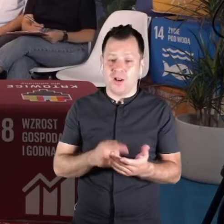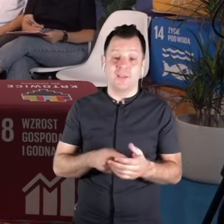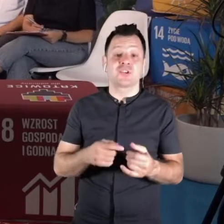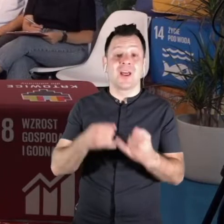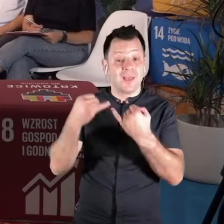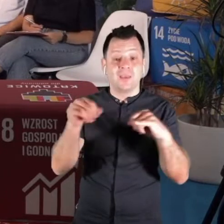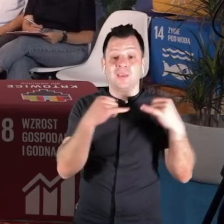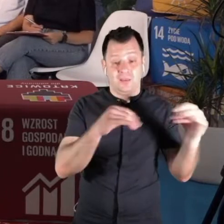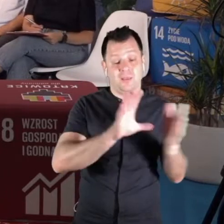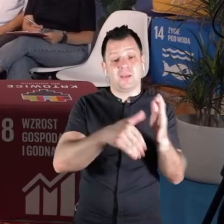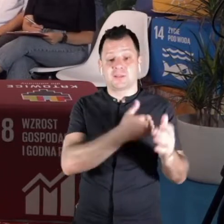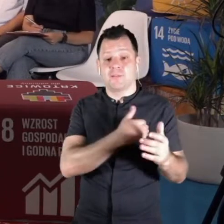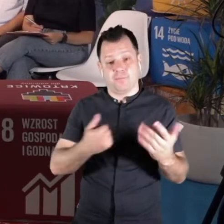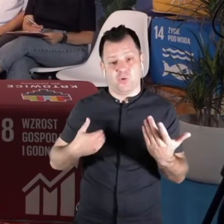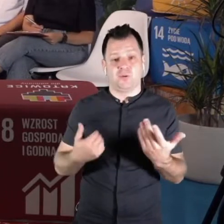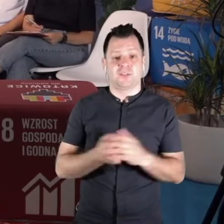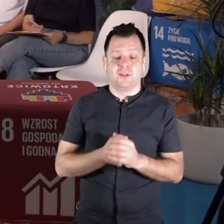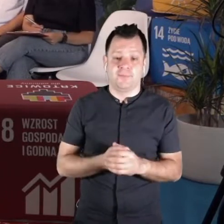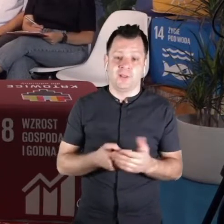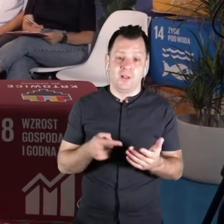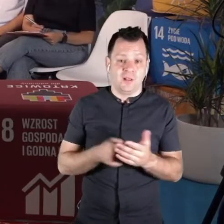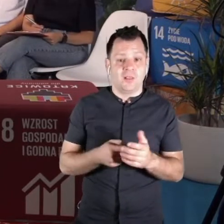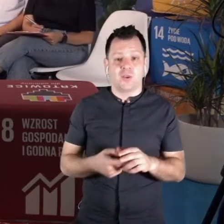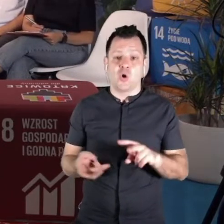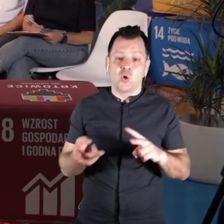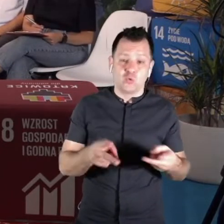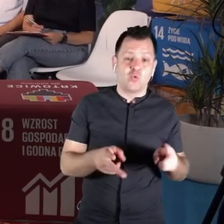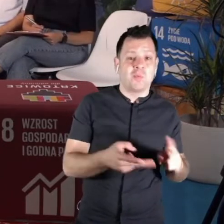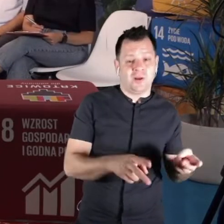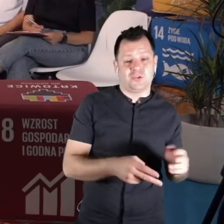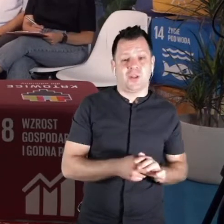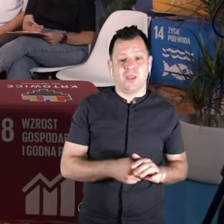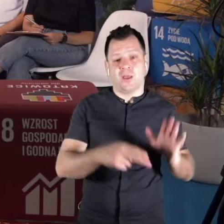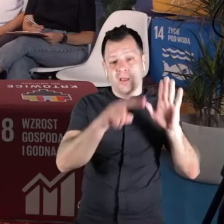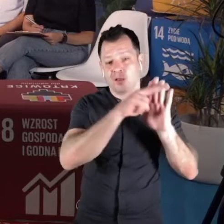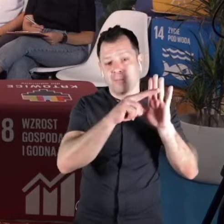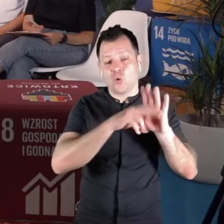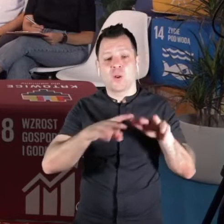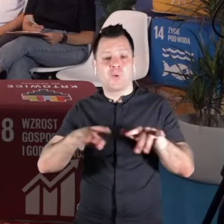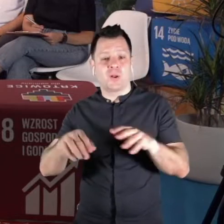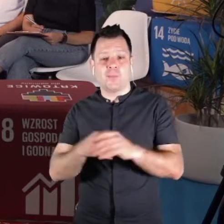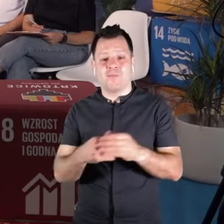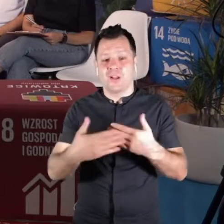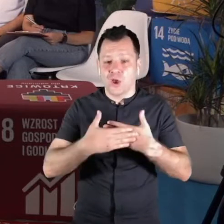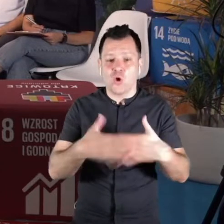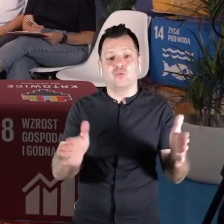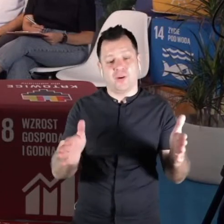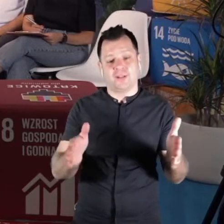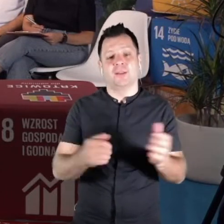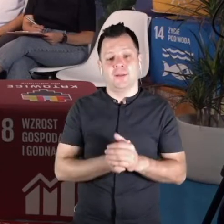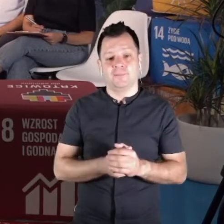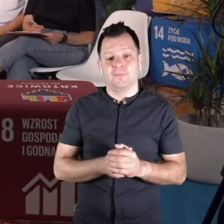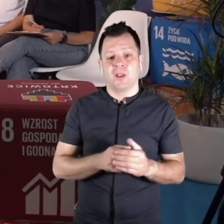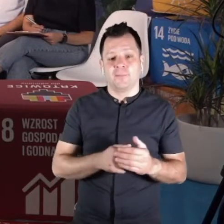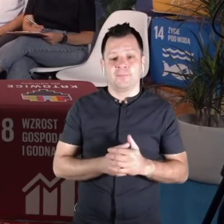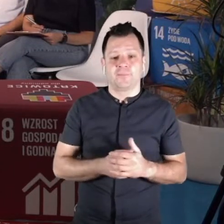and the translation that we get are like accessible and available for any Polish cities who